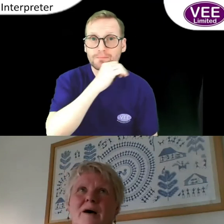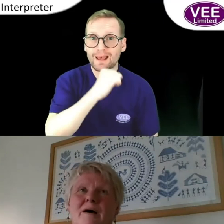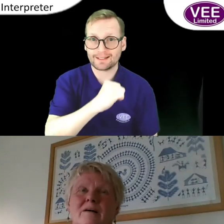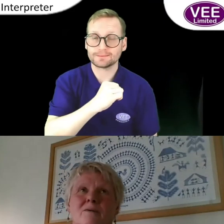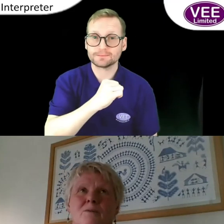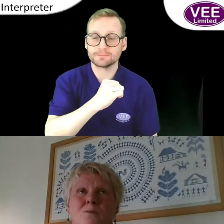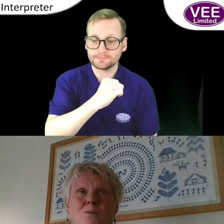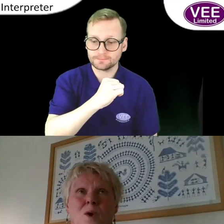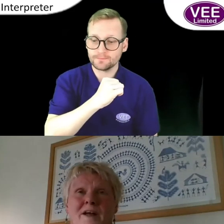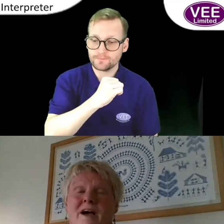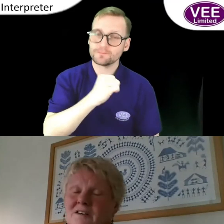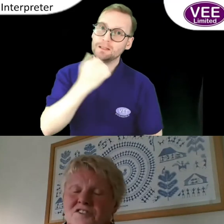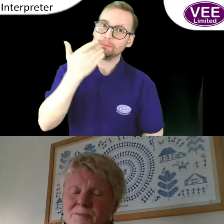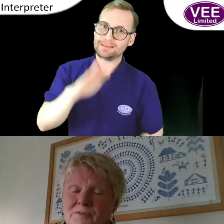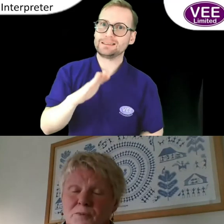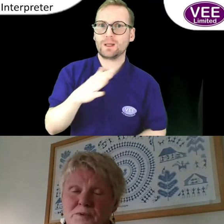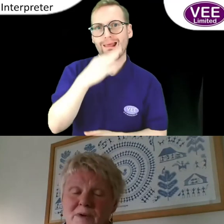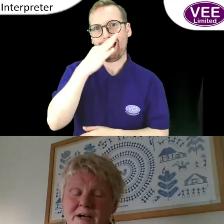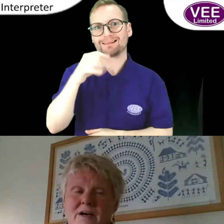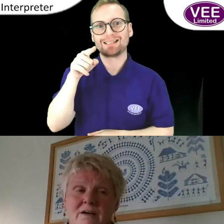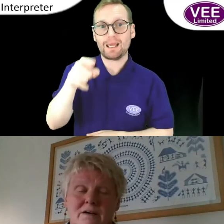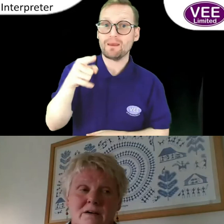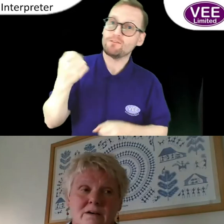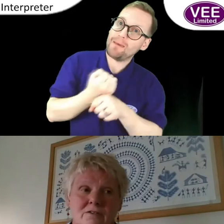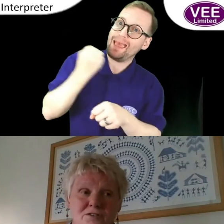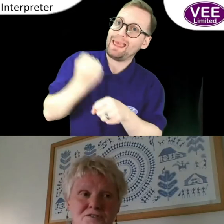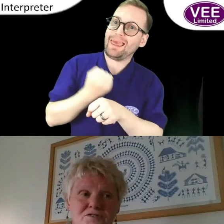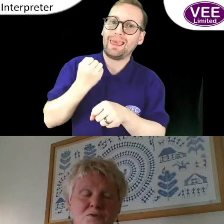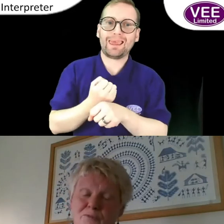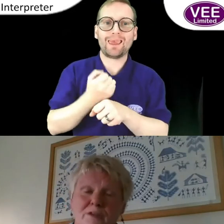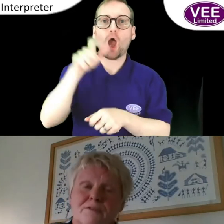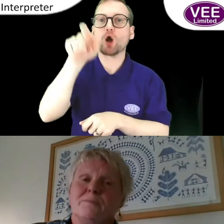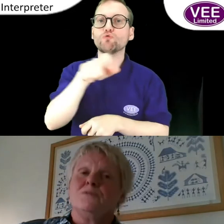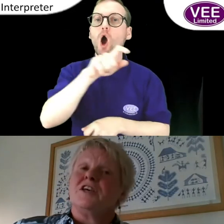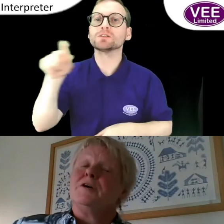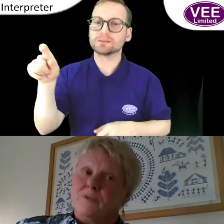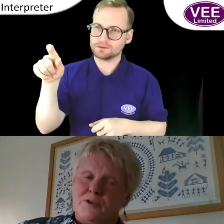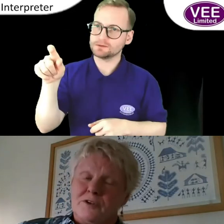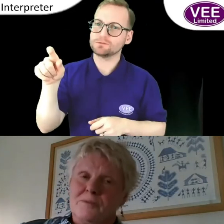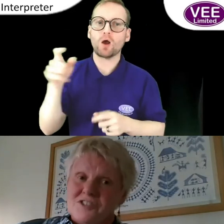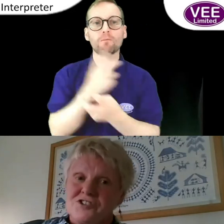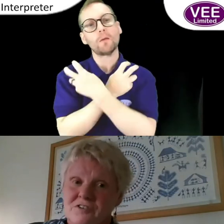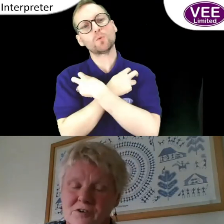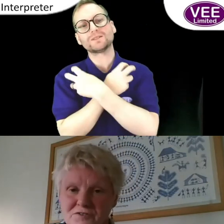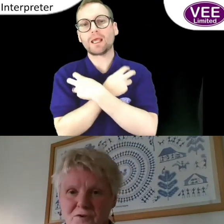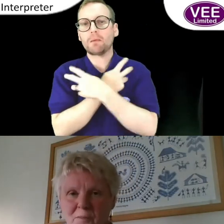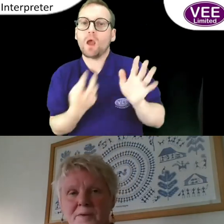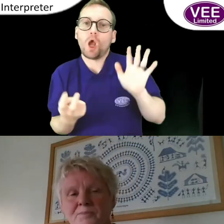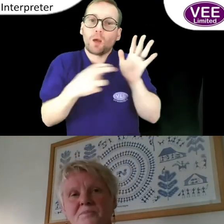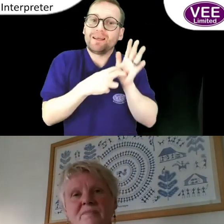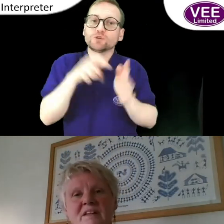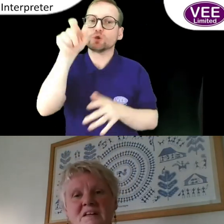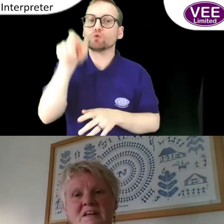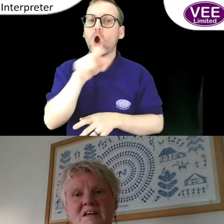because when I asked him if he would make a cross, if the museum could commission a cross from